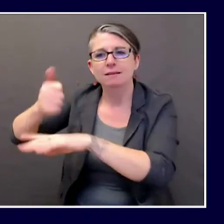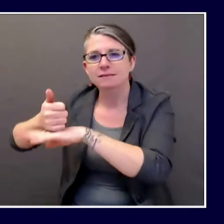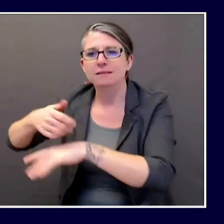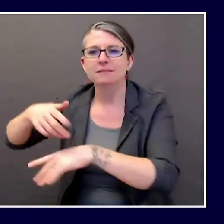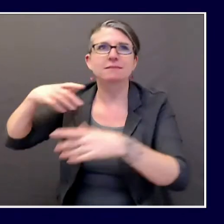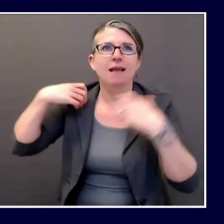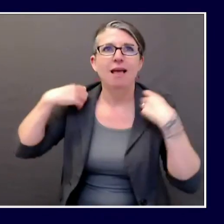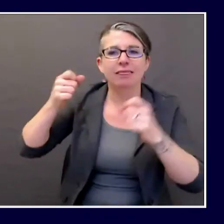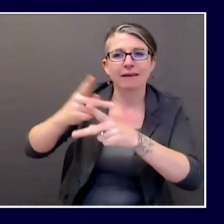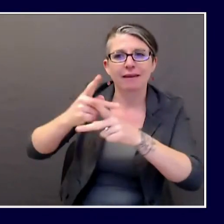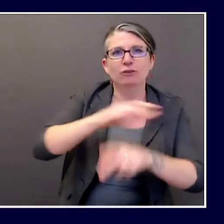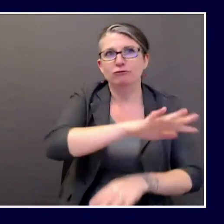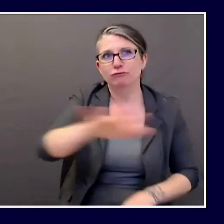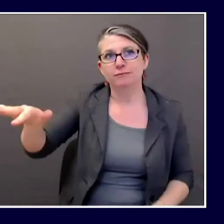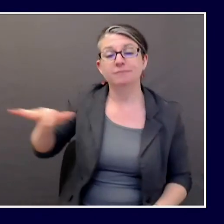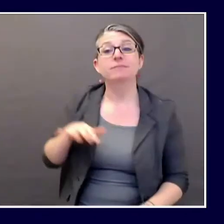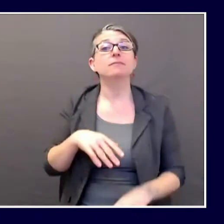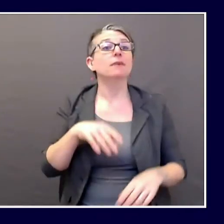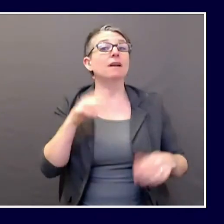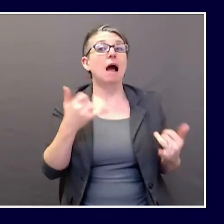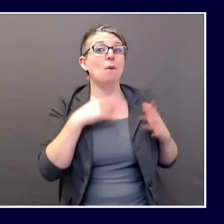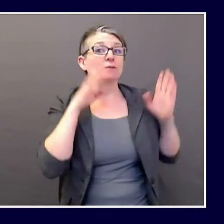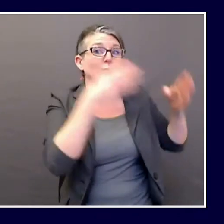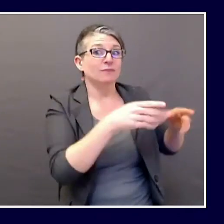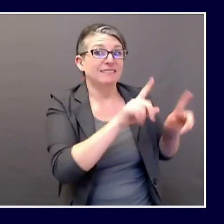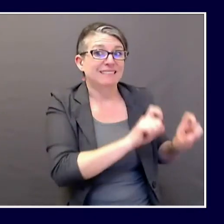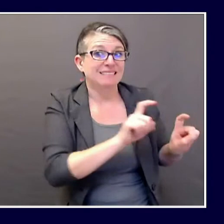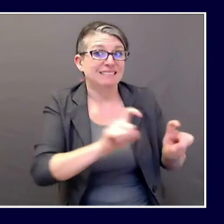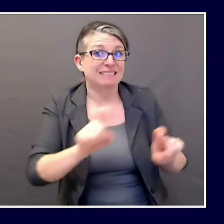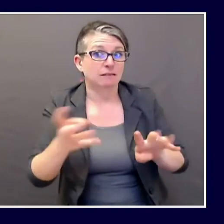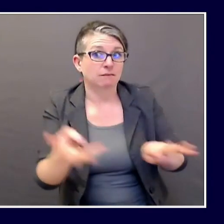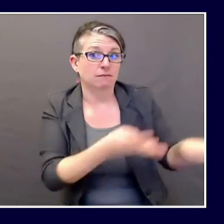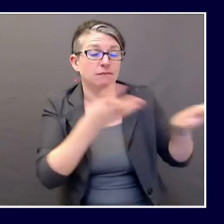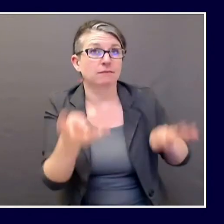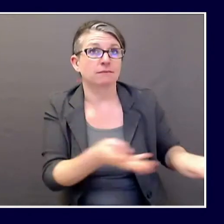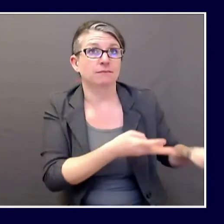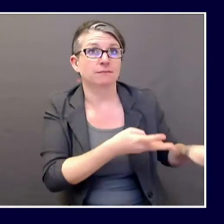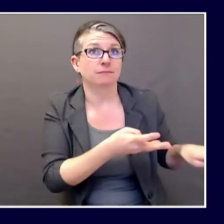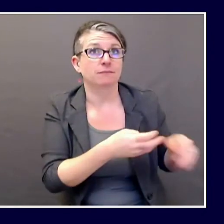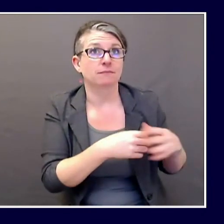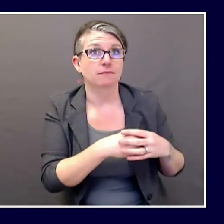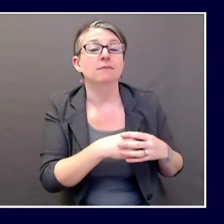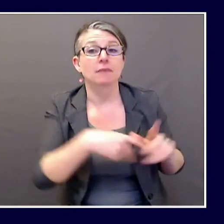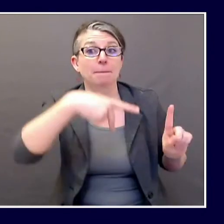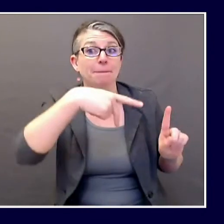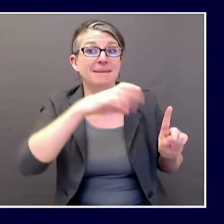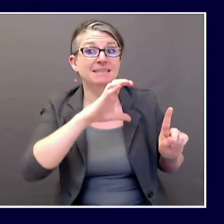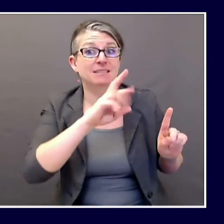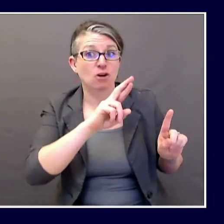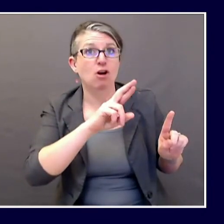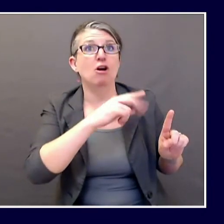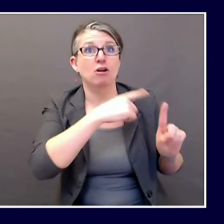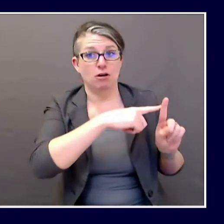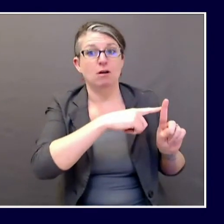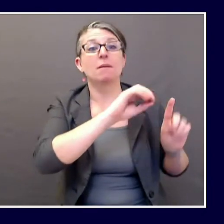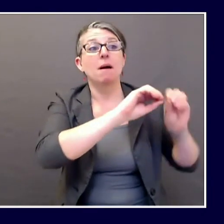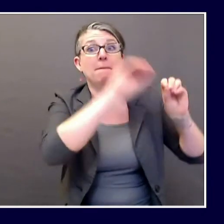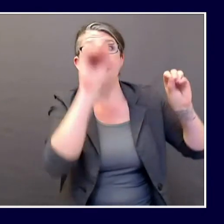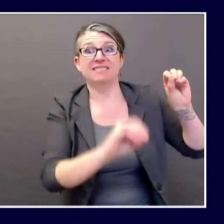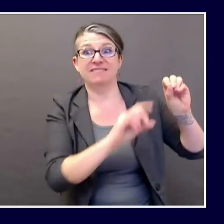testing. Our positivity rate for PCR tests over the past 7 days now stands at